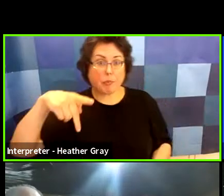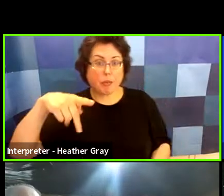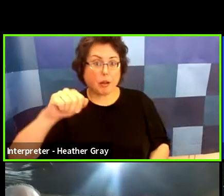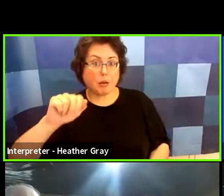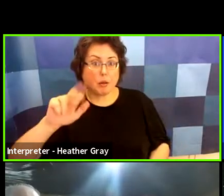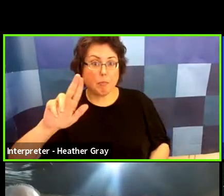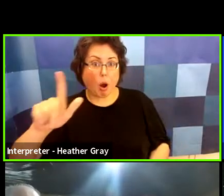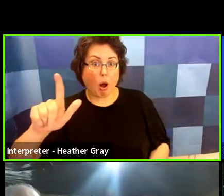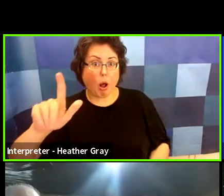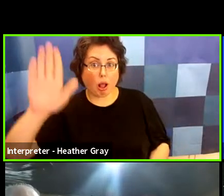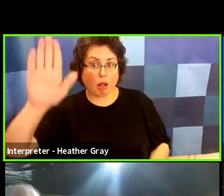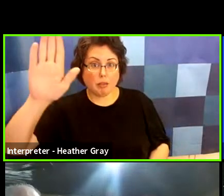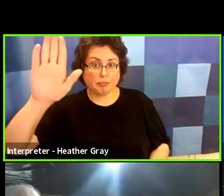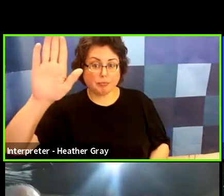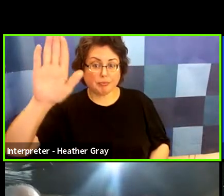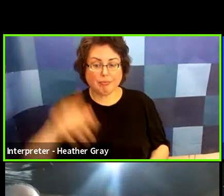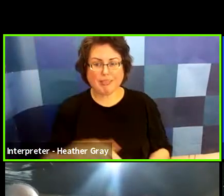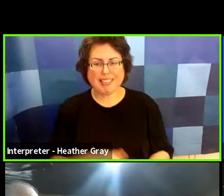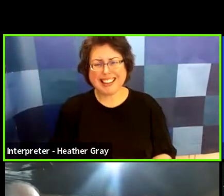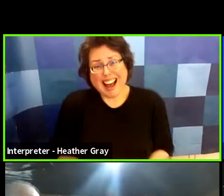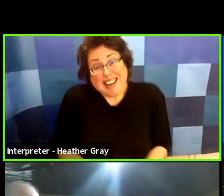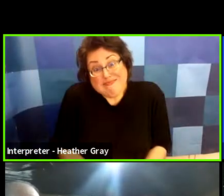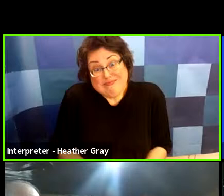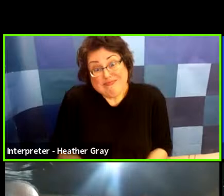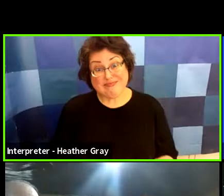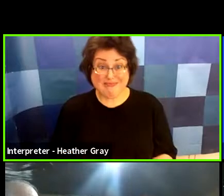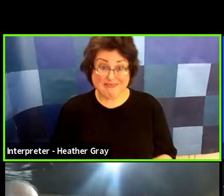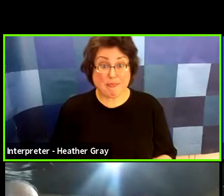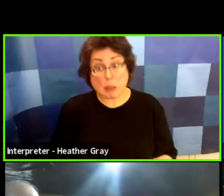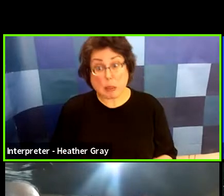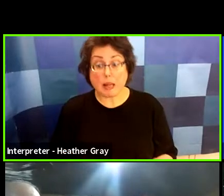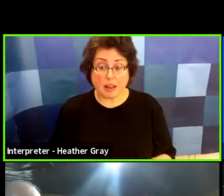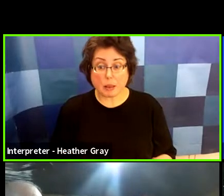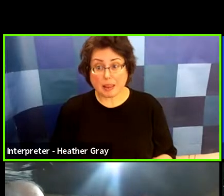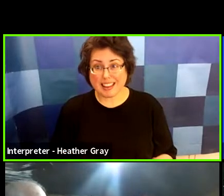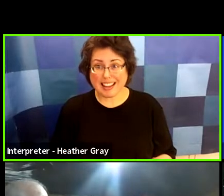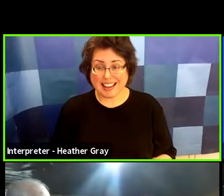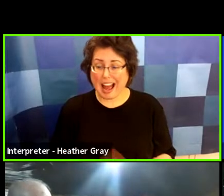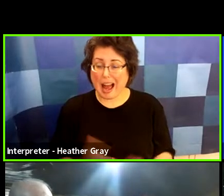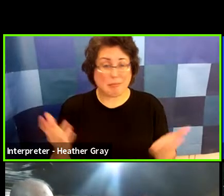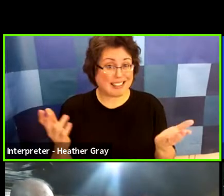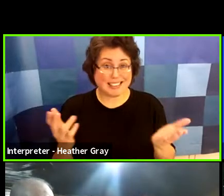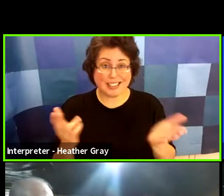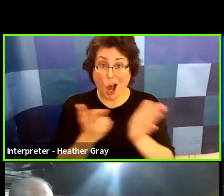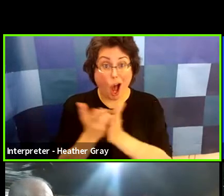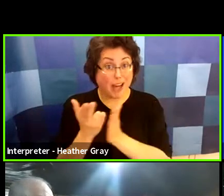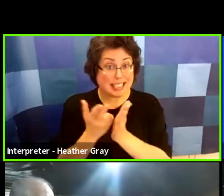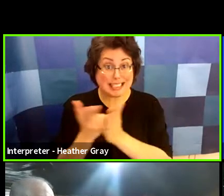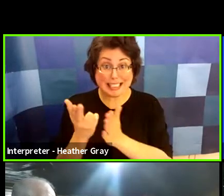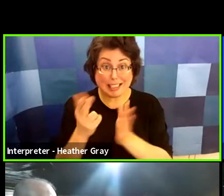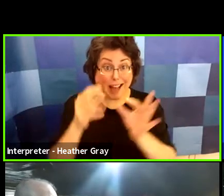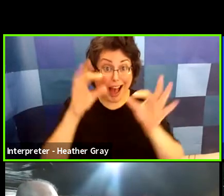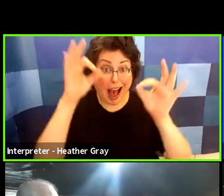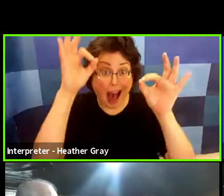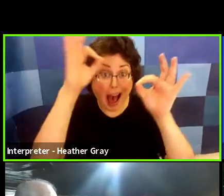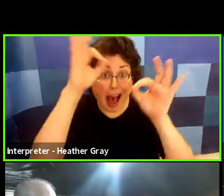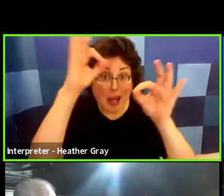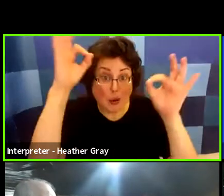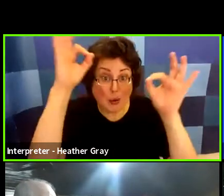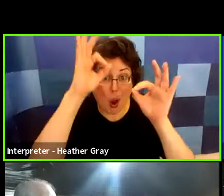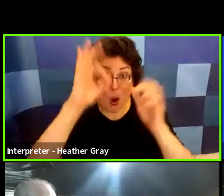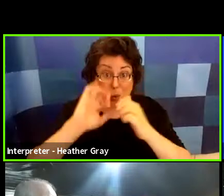Yeah, this is Paul. I mean, it makes total sense to me, but I honestly have no idea how we would do